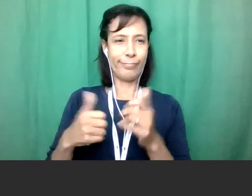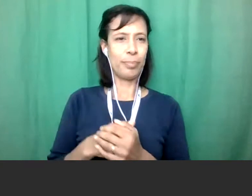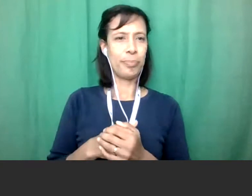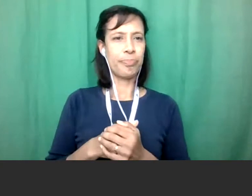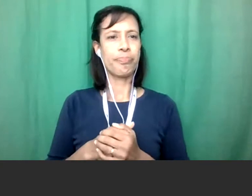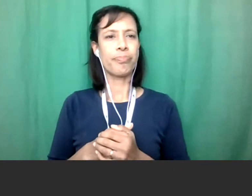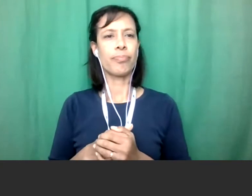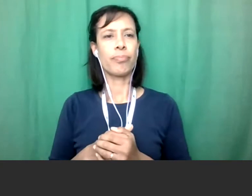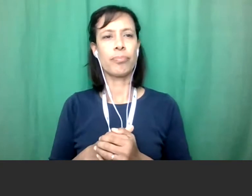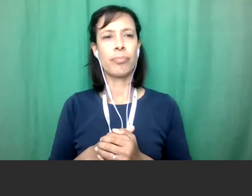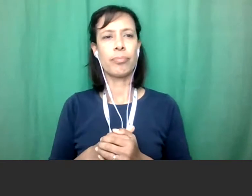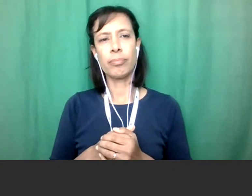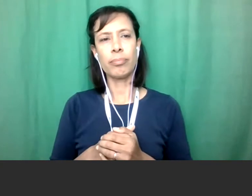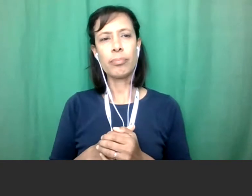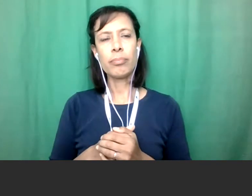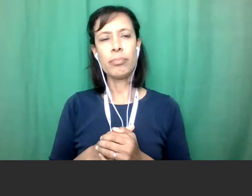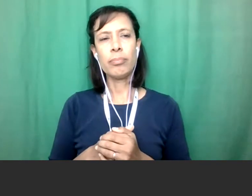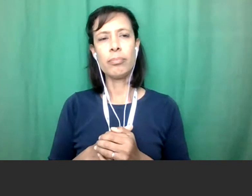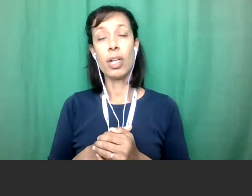idea of